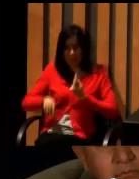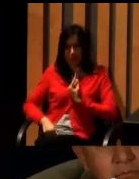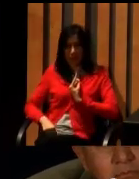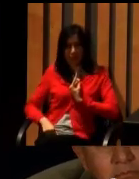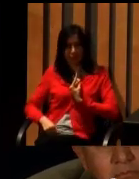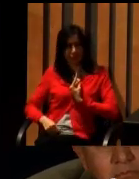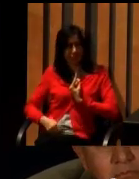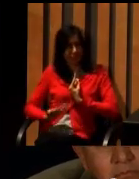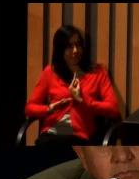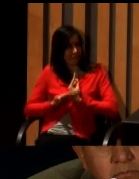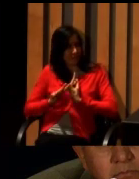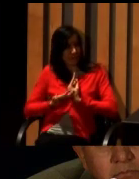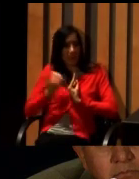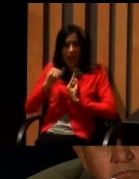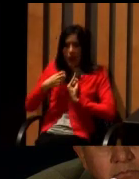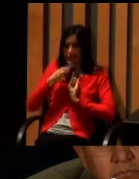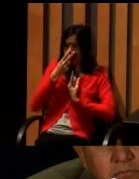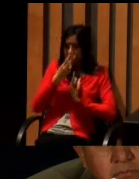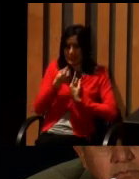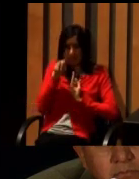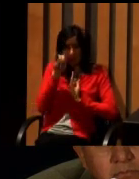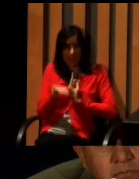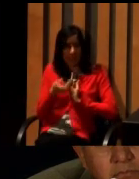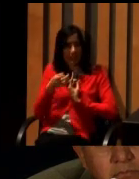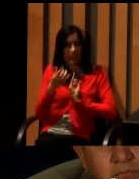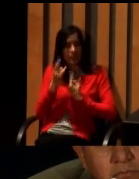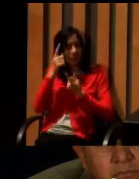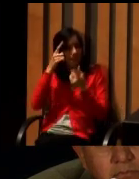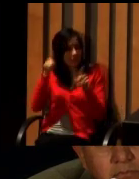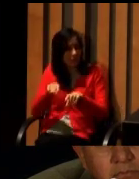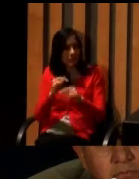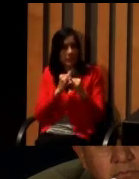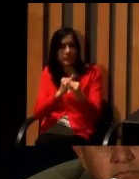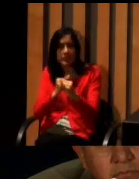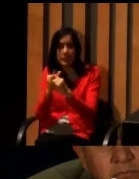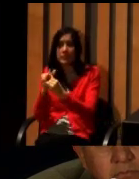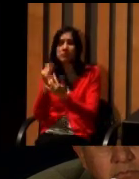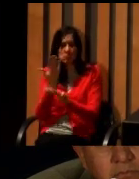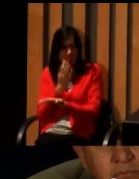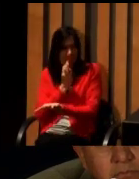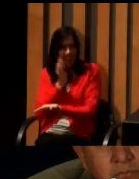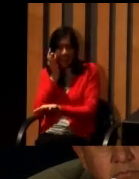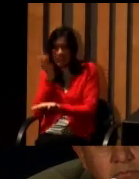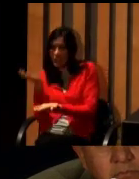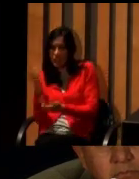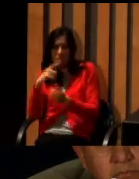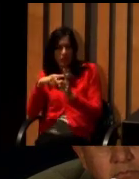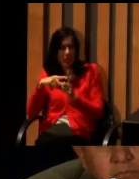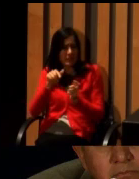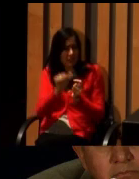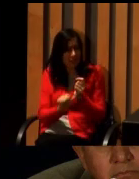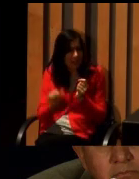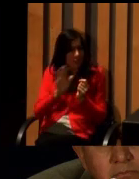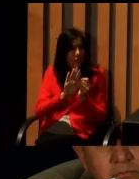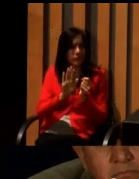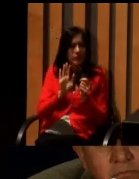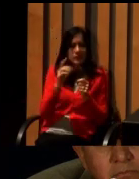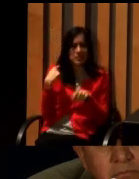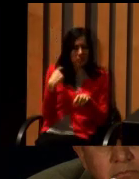Native people's faces and amongst white, black, Asian, Hispanic, it's